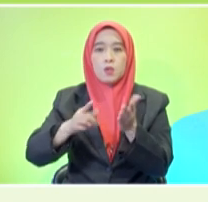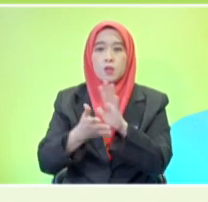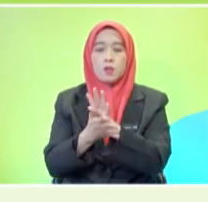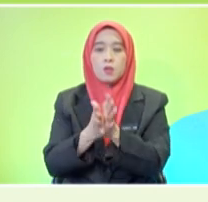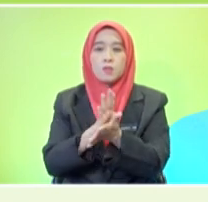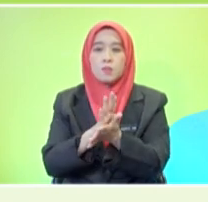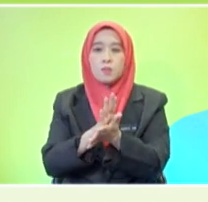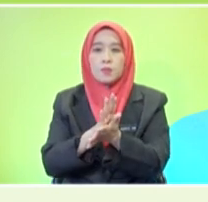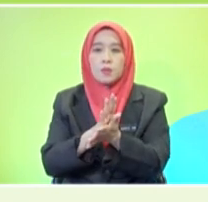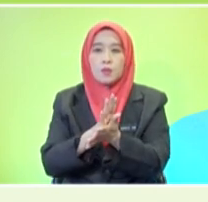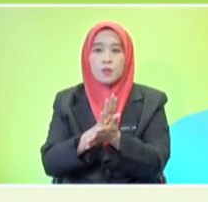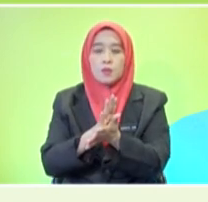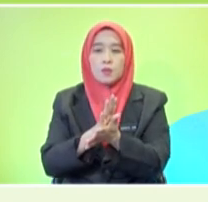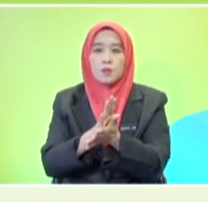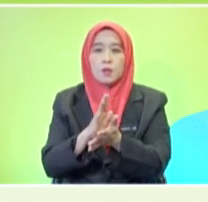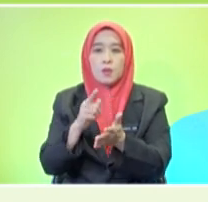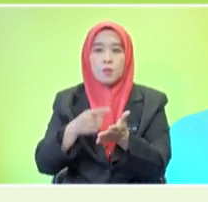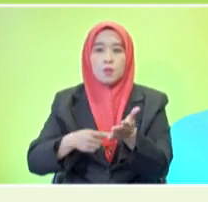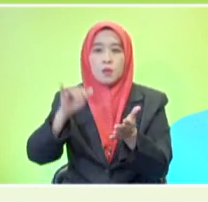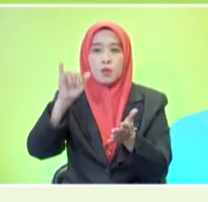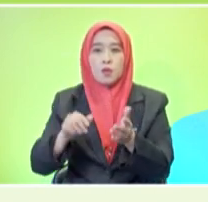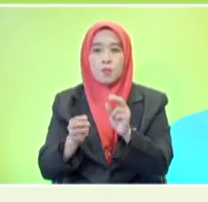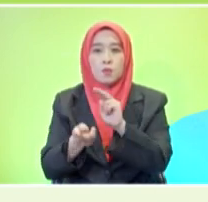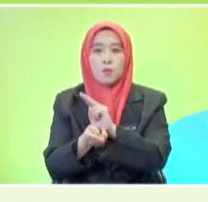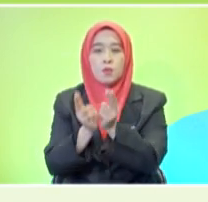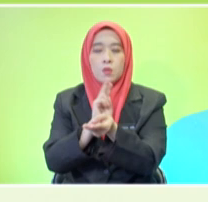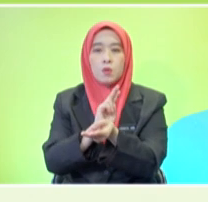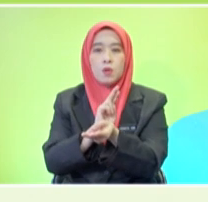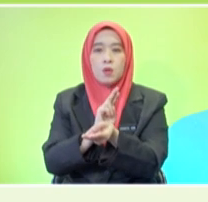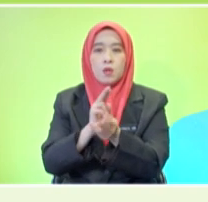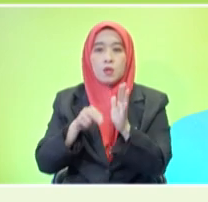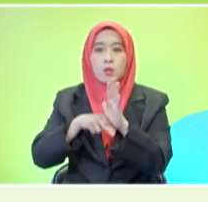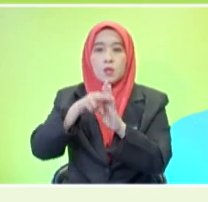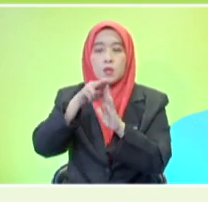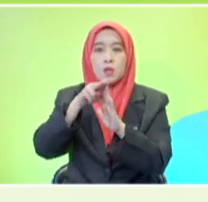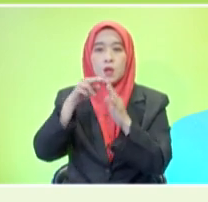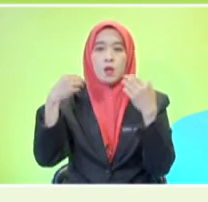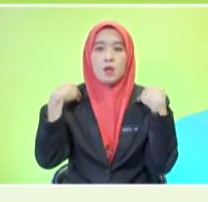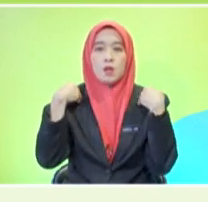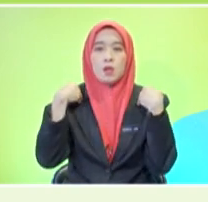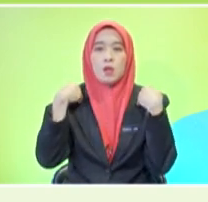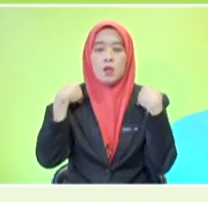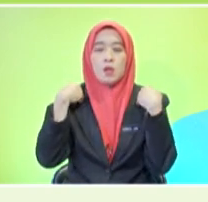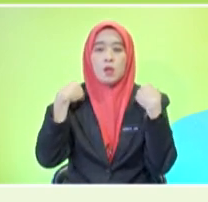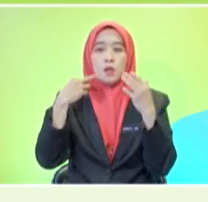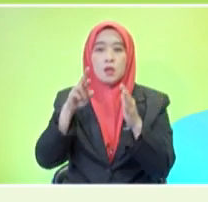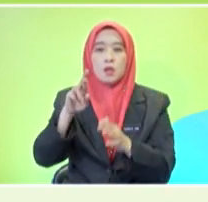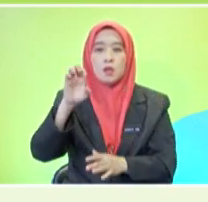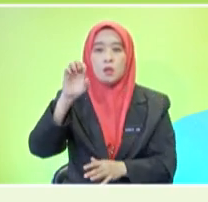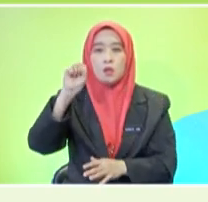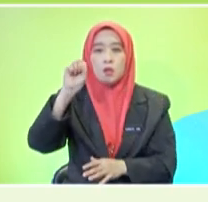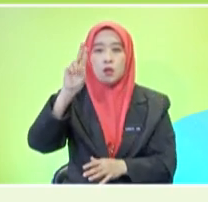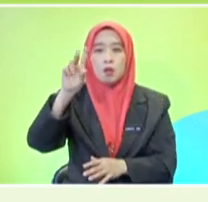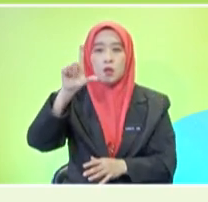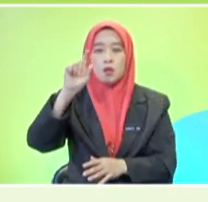the manipulated variable, what you can change. Okay. And the height of the plant is actually the result of this experiment. So as you can